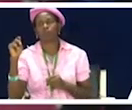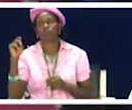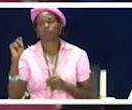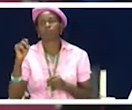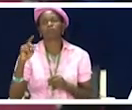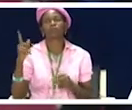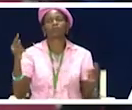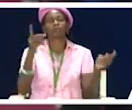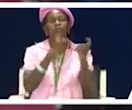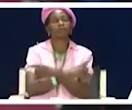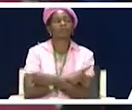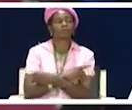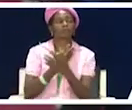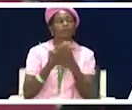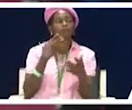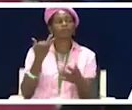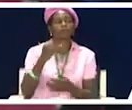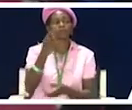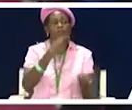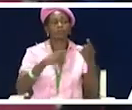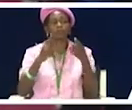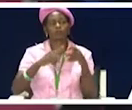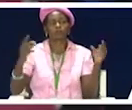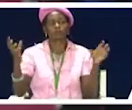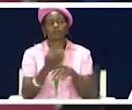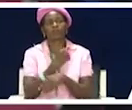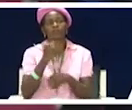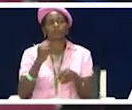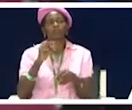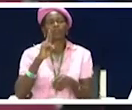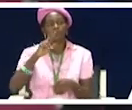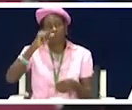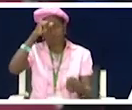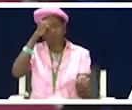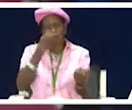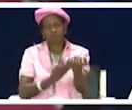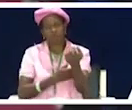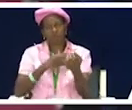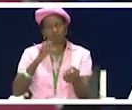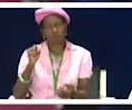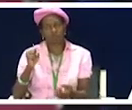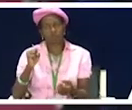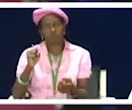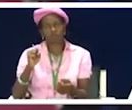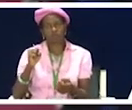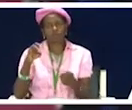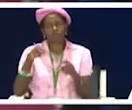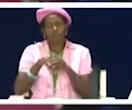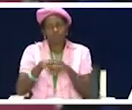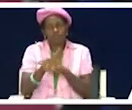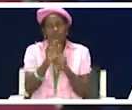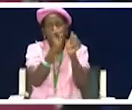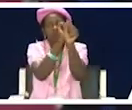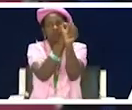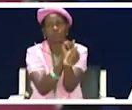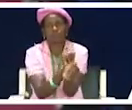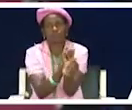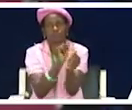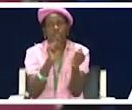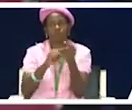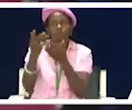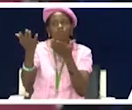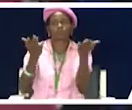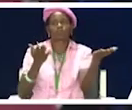The day before they came to take her sons into bondage to sell,